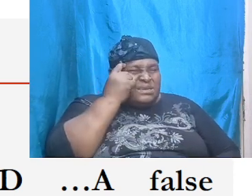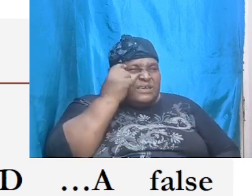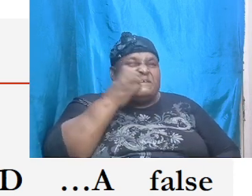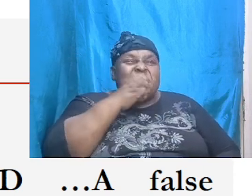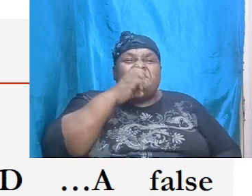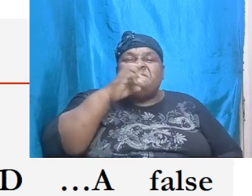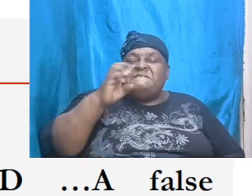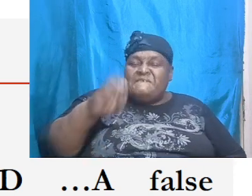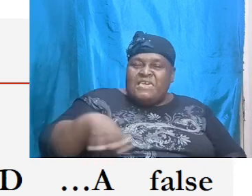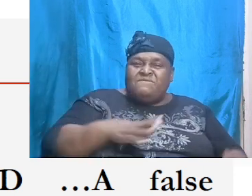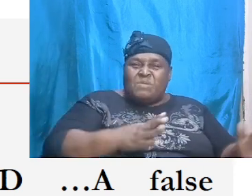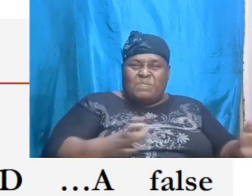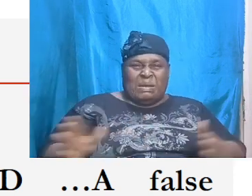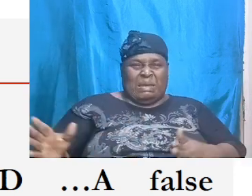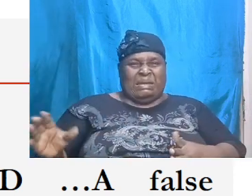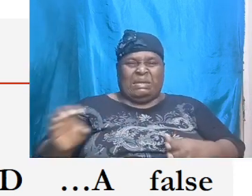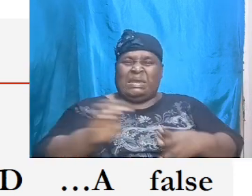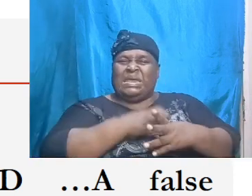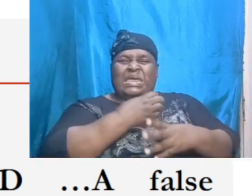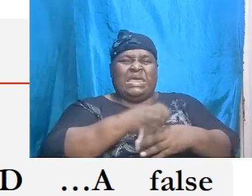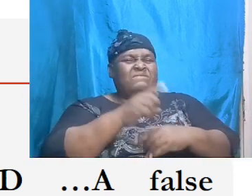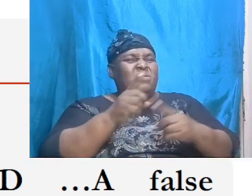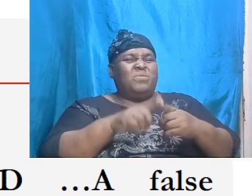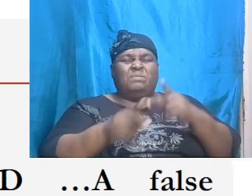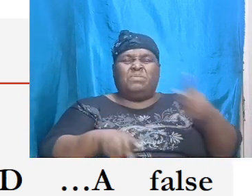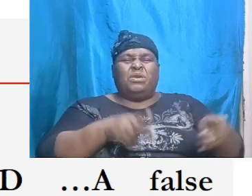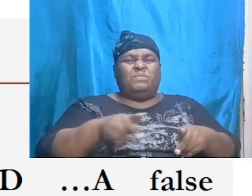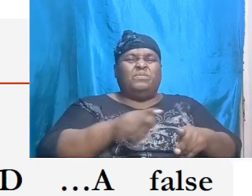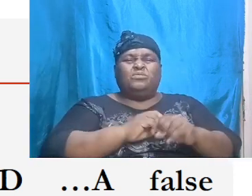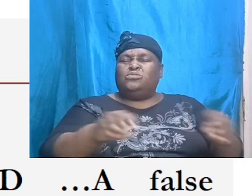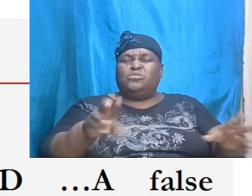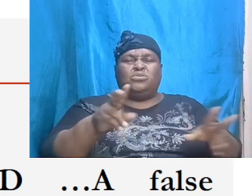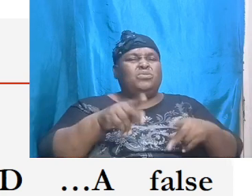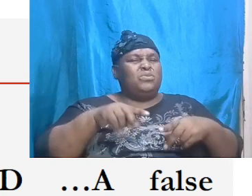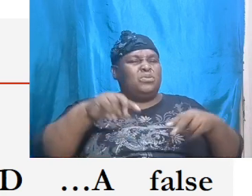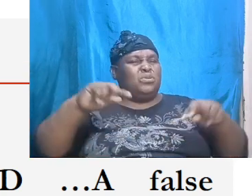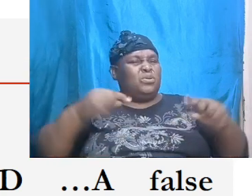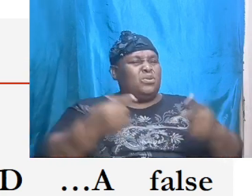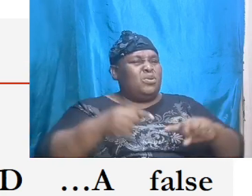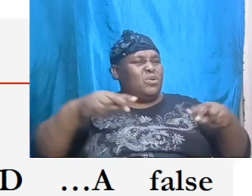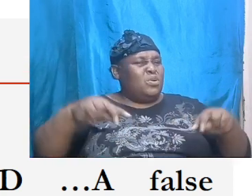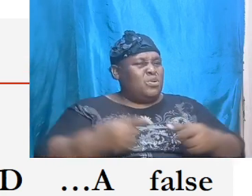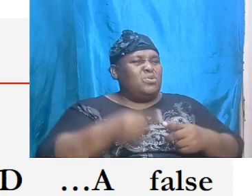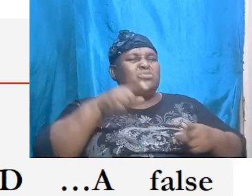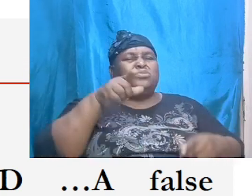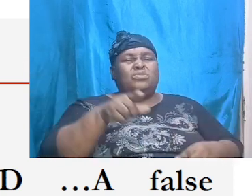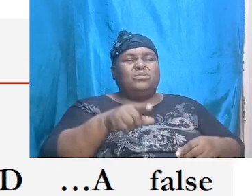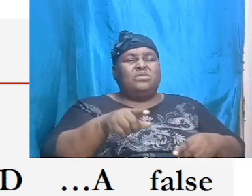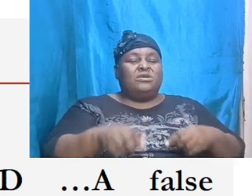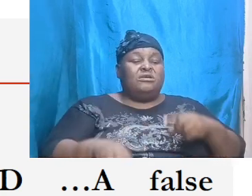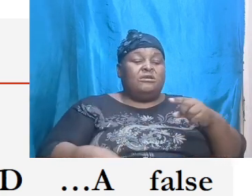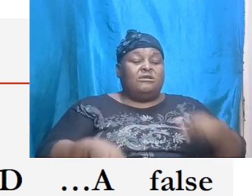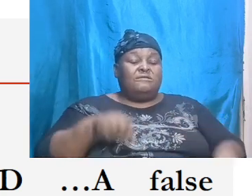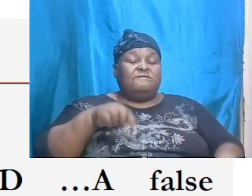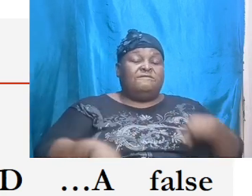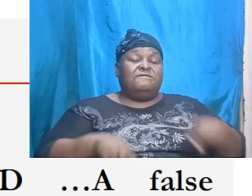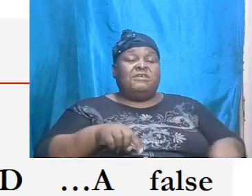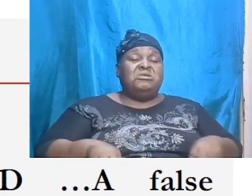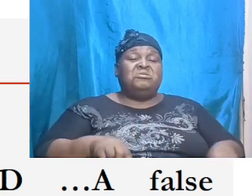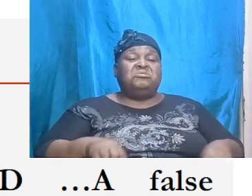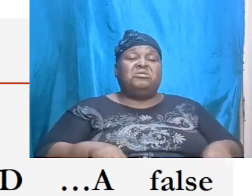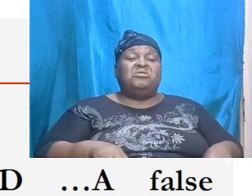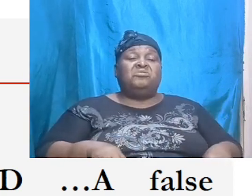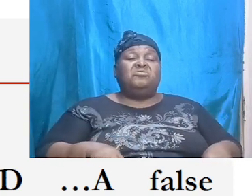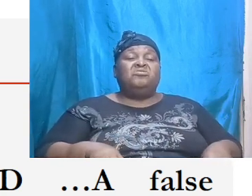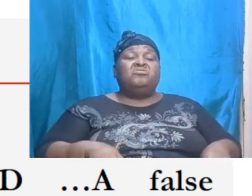when the brother does nothing, you sit down and you plan it out. Watch your heart, brethren. Feet that are swift and running to mischief. You just want to